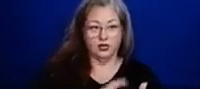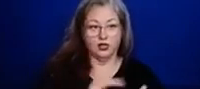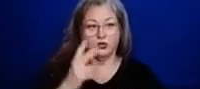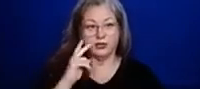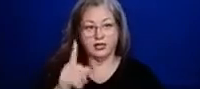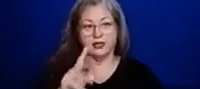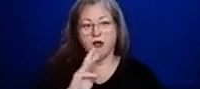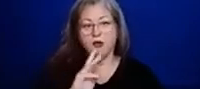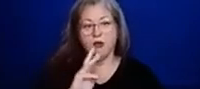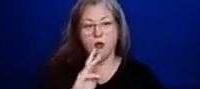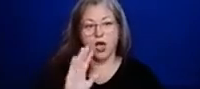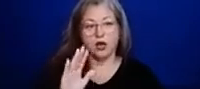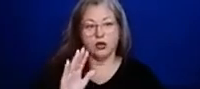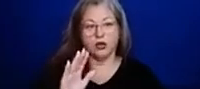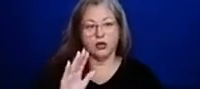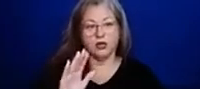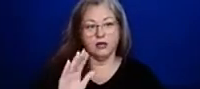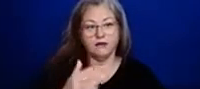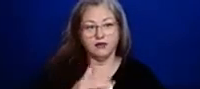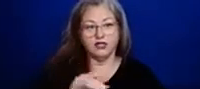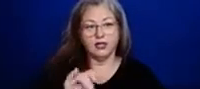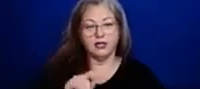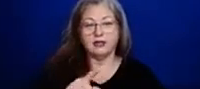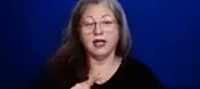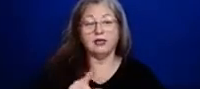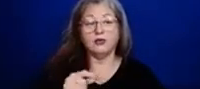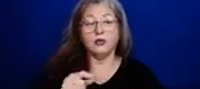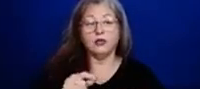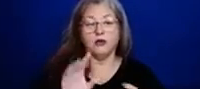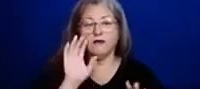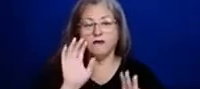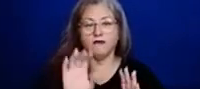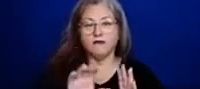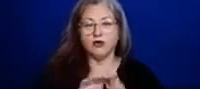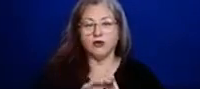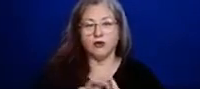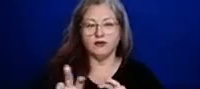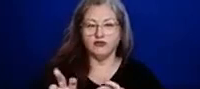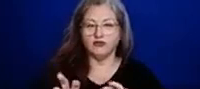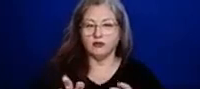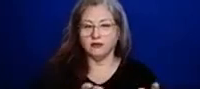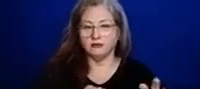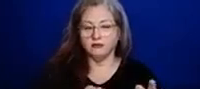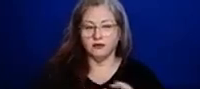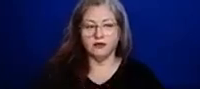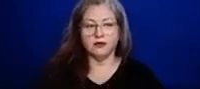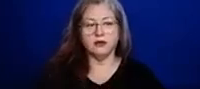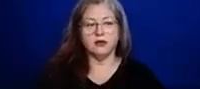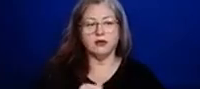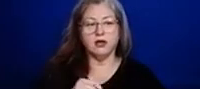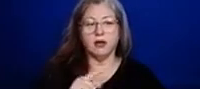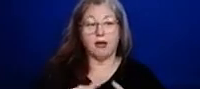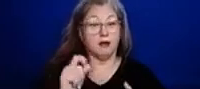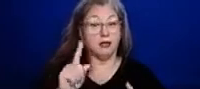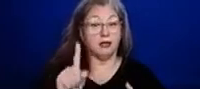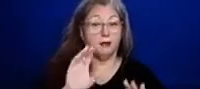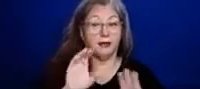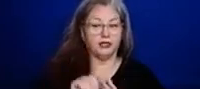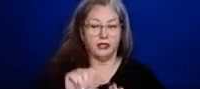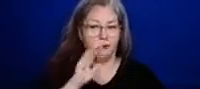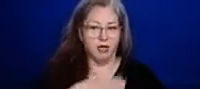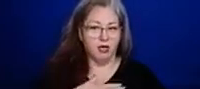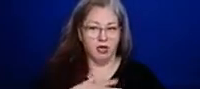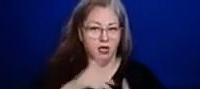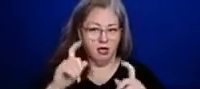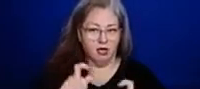this water fish that is a photographic transfer. This is not a photograph